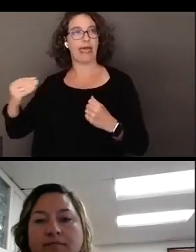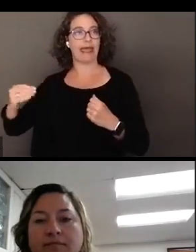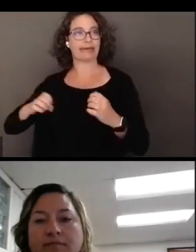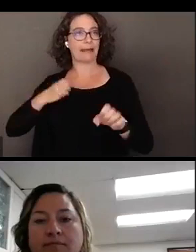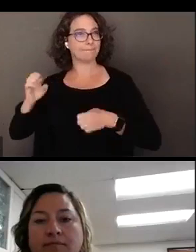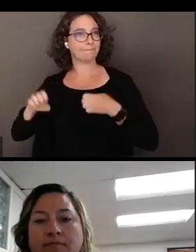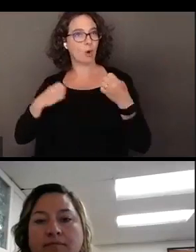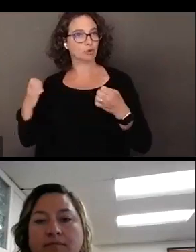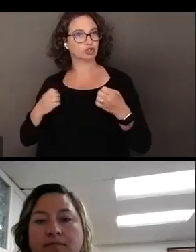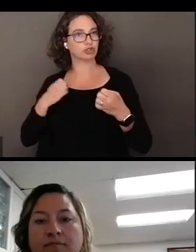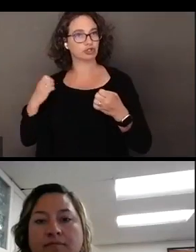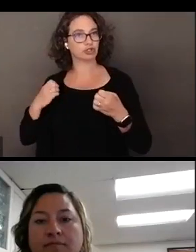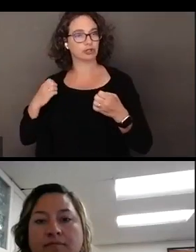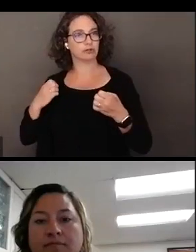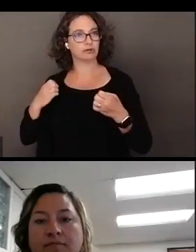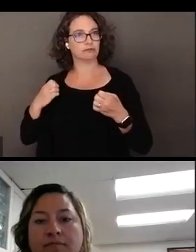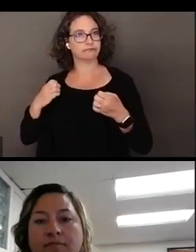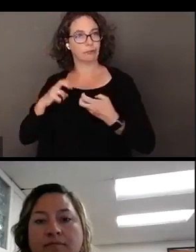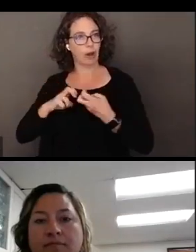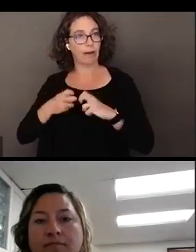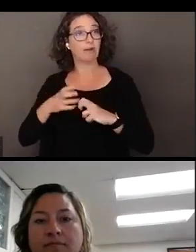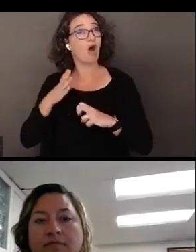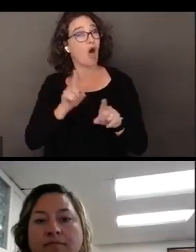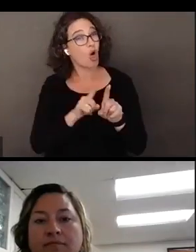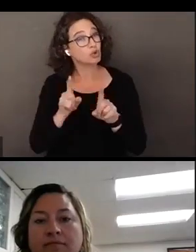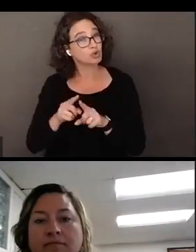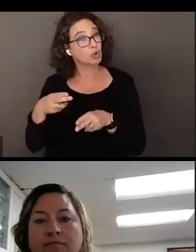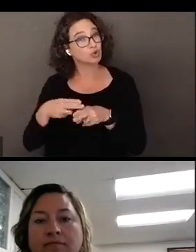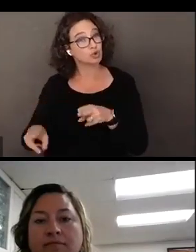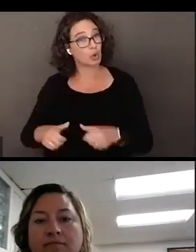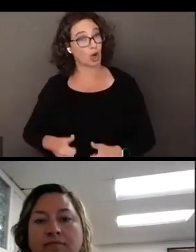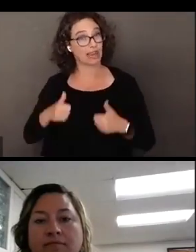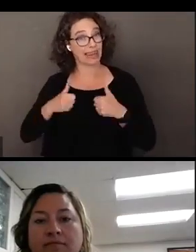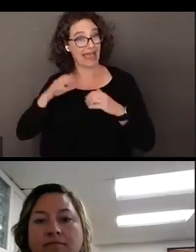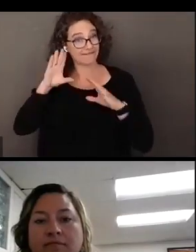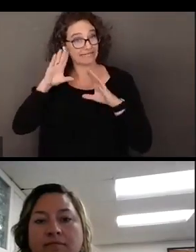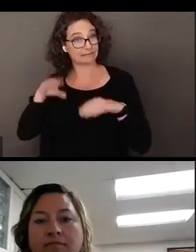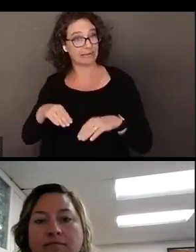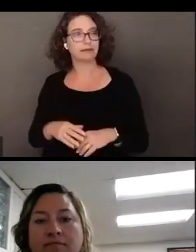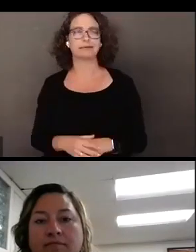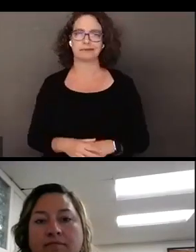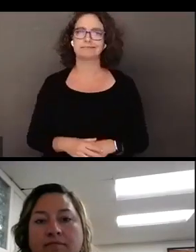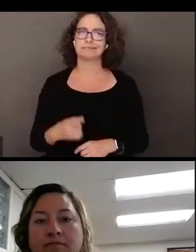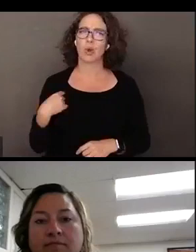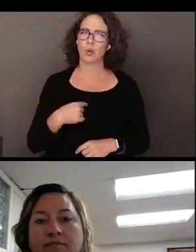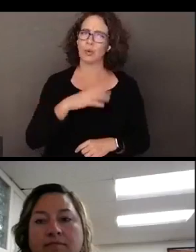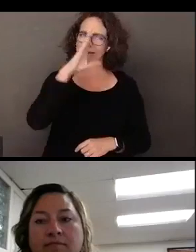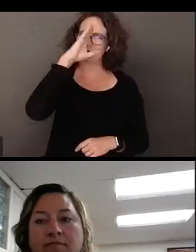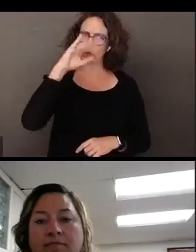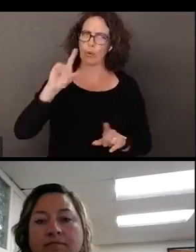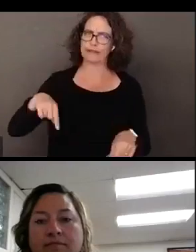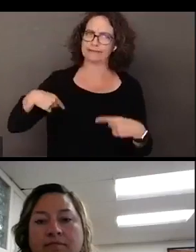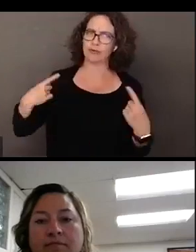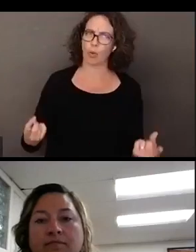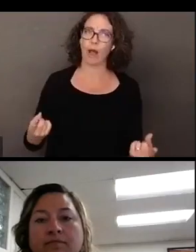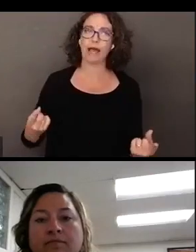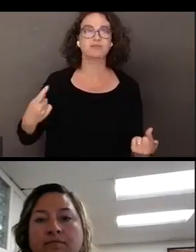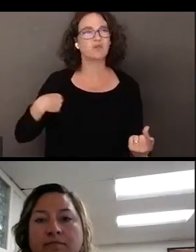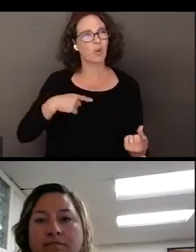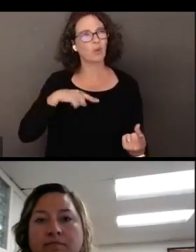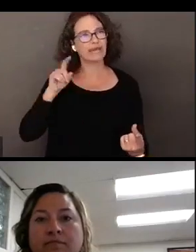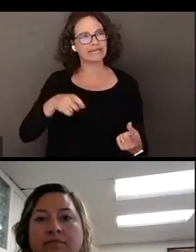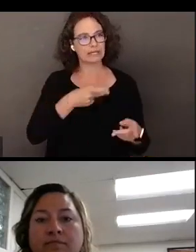much shorter life expectancy as well. So we've known this for quite a while. And the need to take care of things on both sides